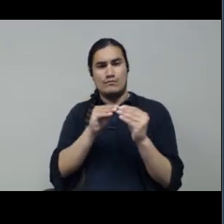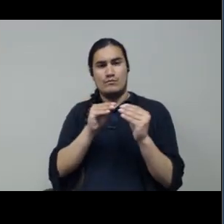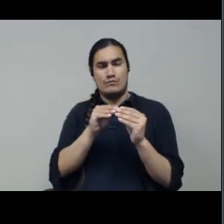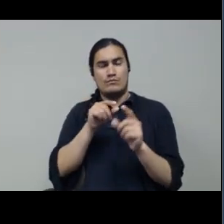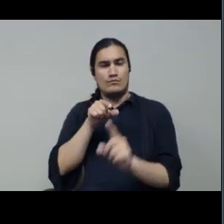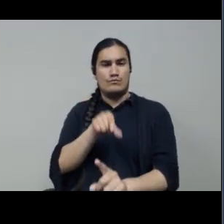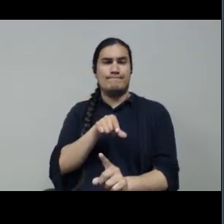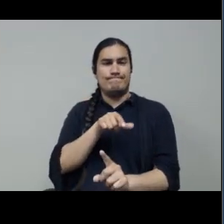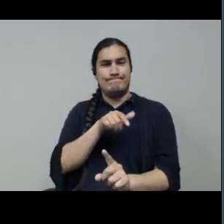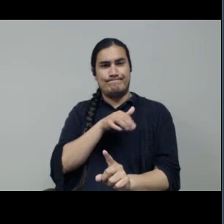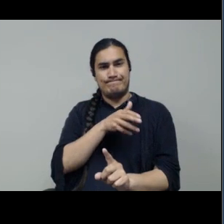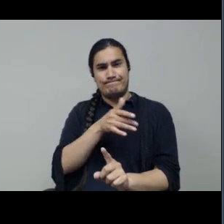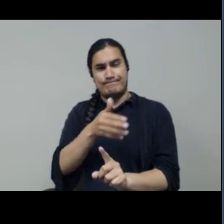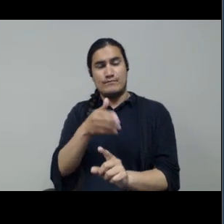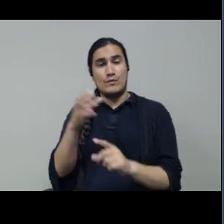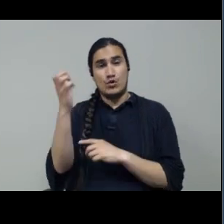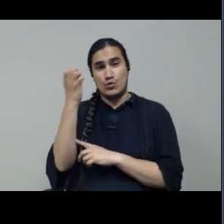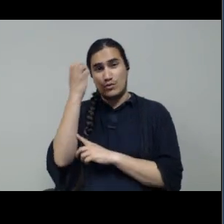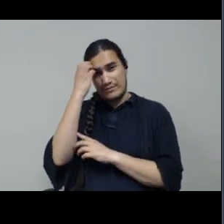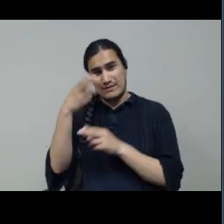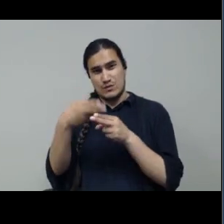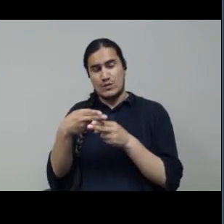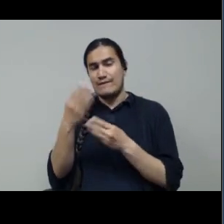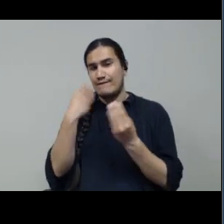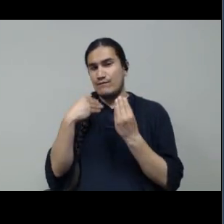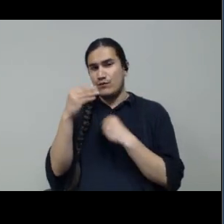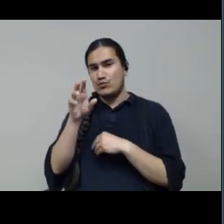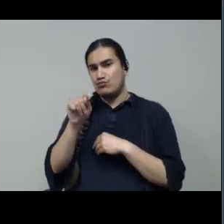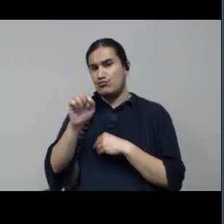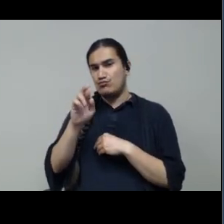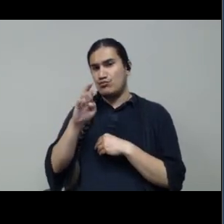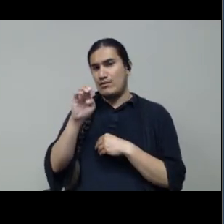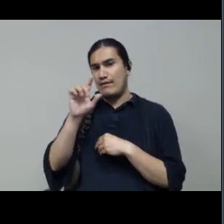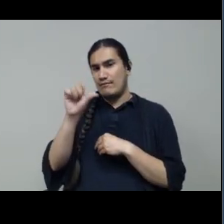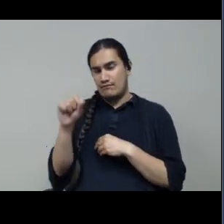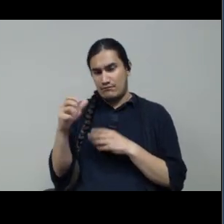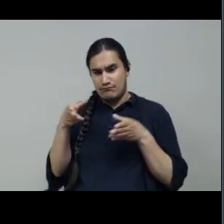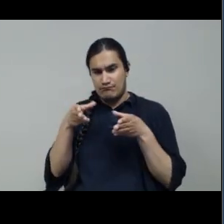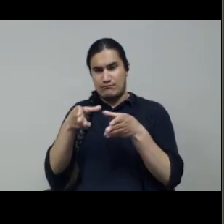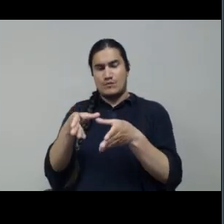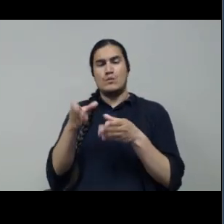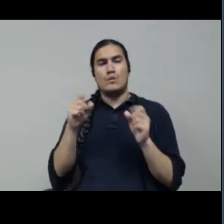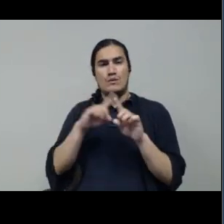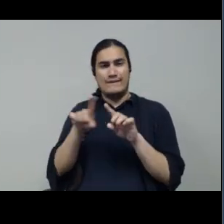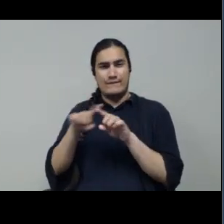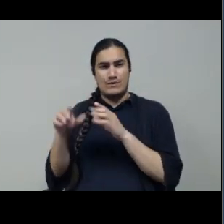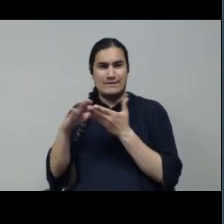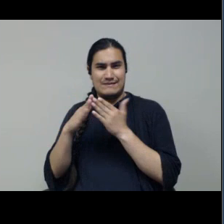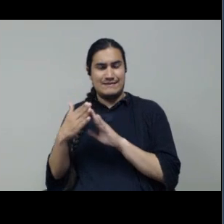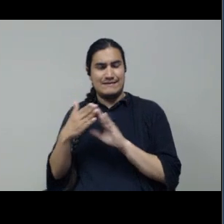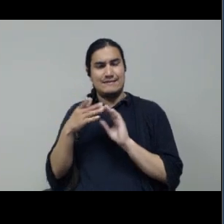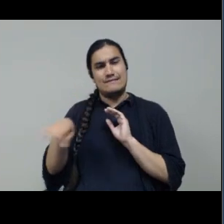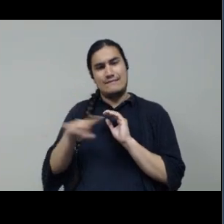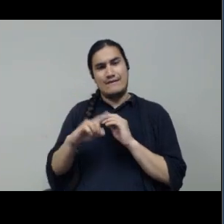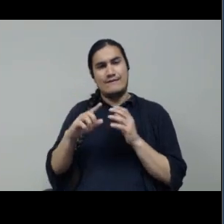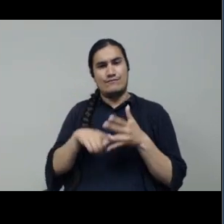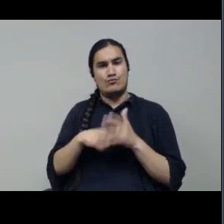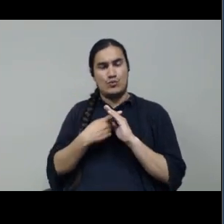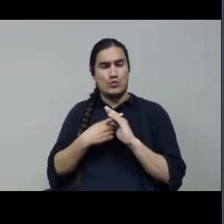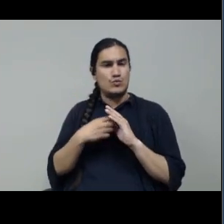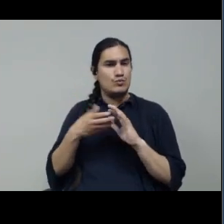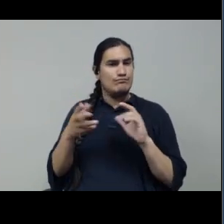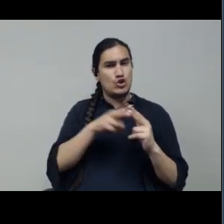in Europe, they're calling them food trails. And so many various cities have joined up And